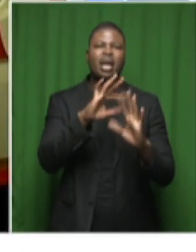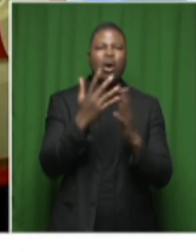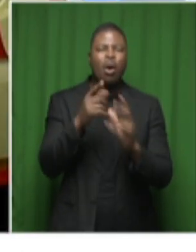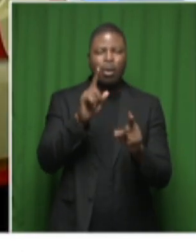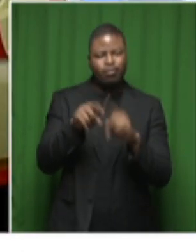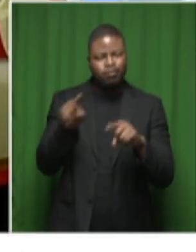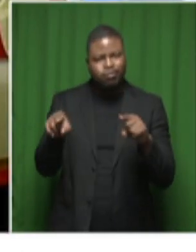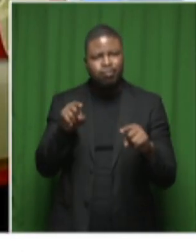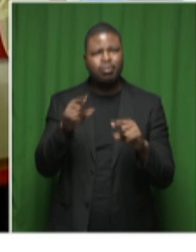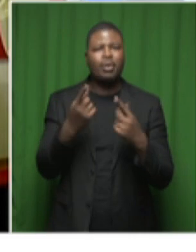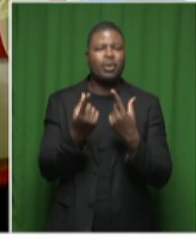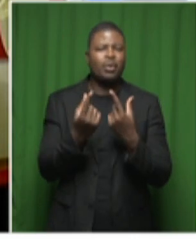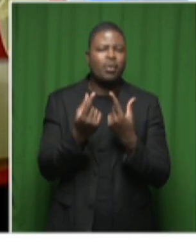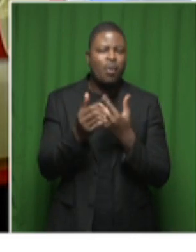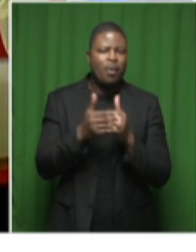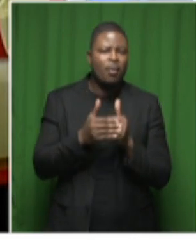different,